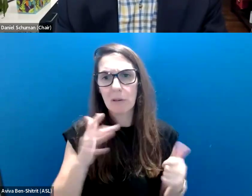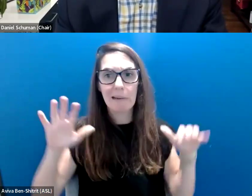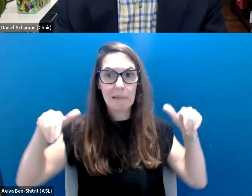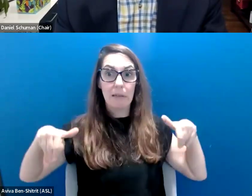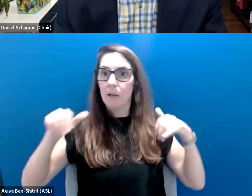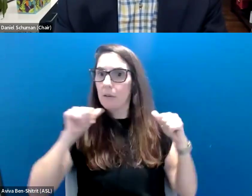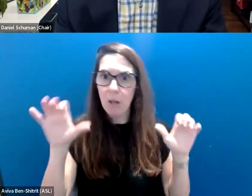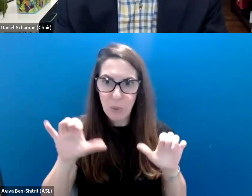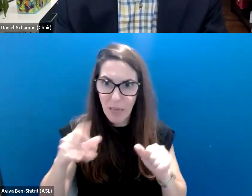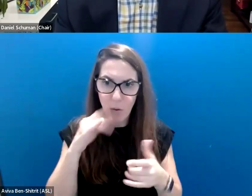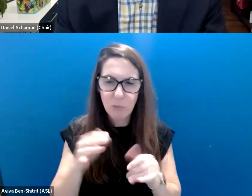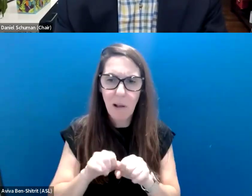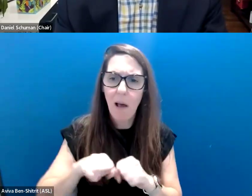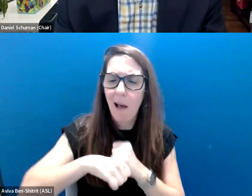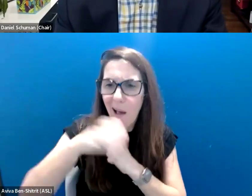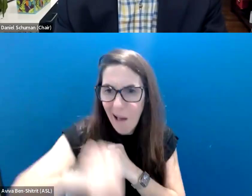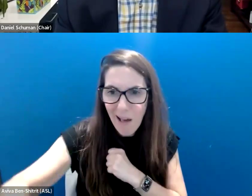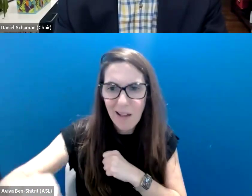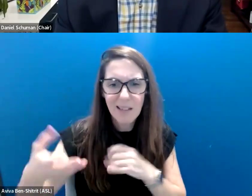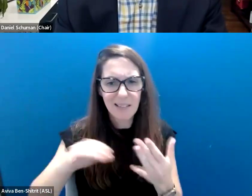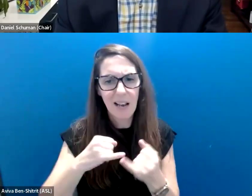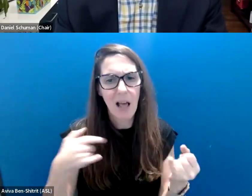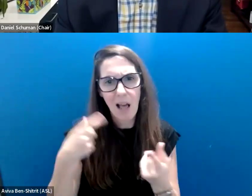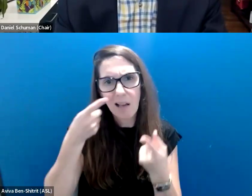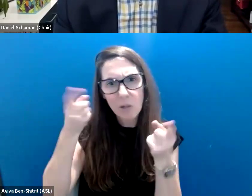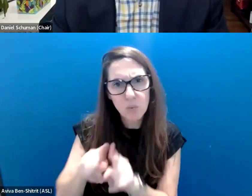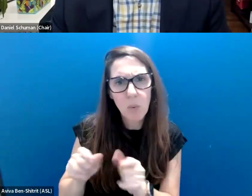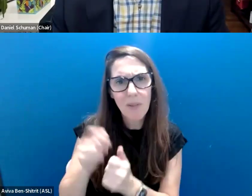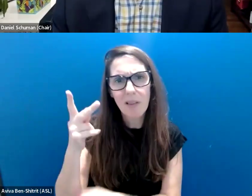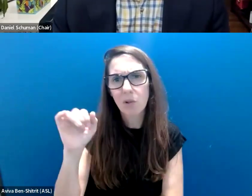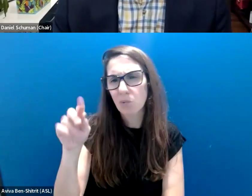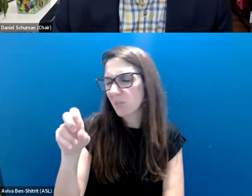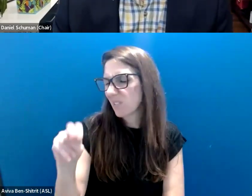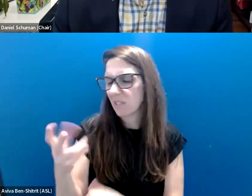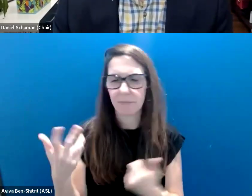timely. So I just wanted to agree with Kristen.